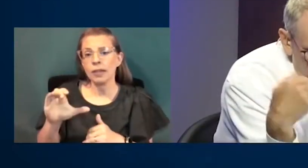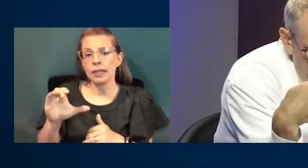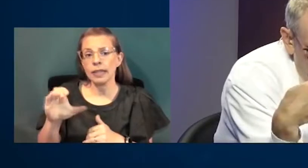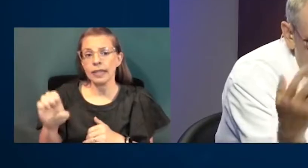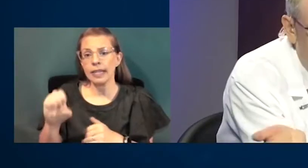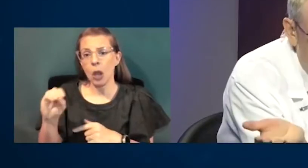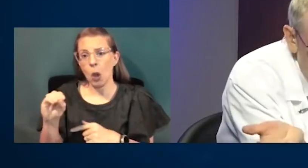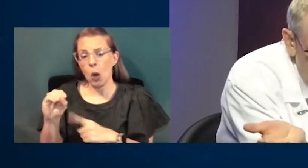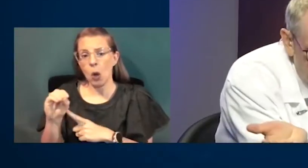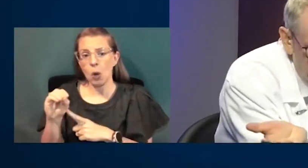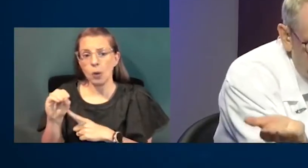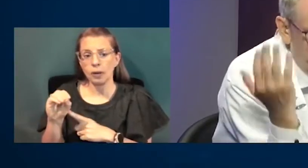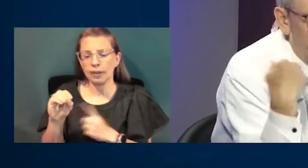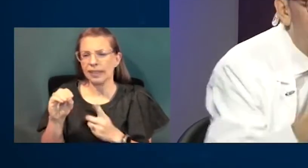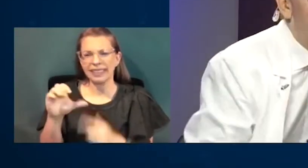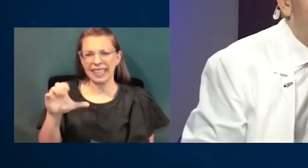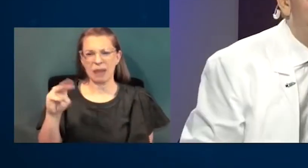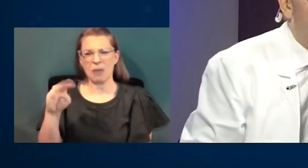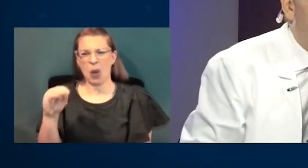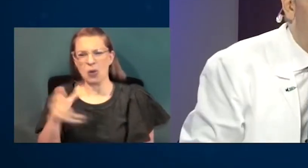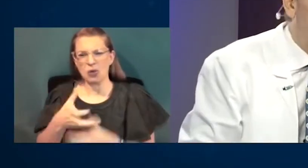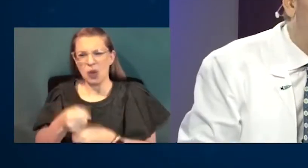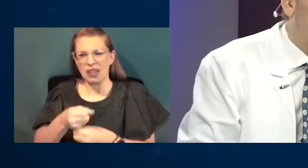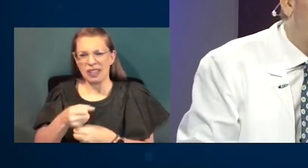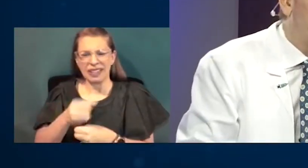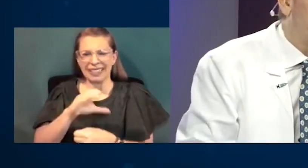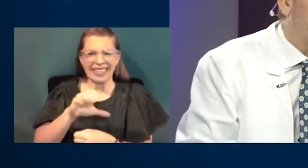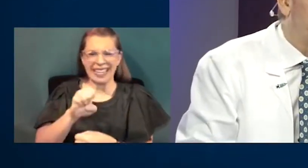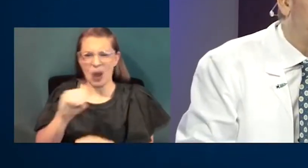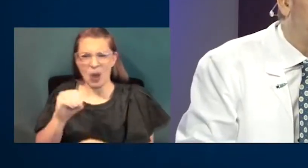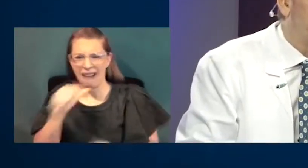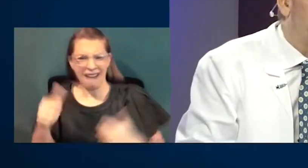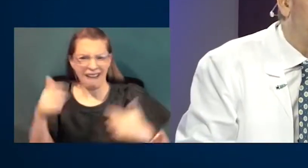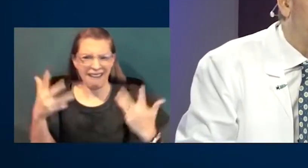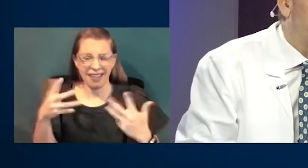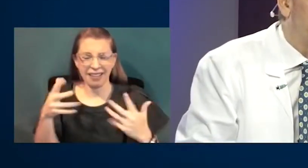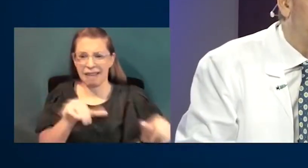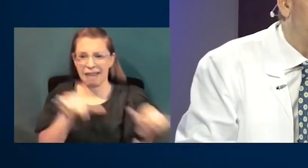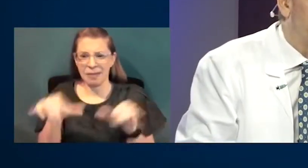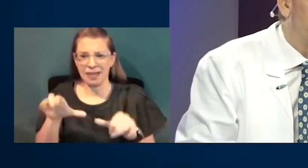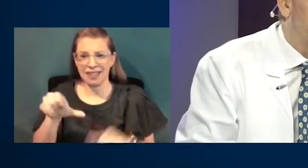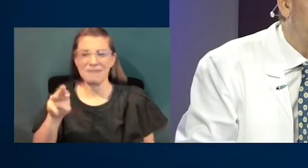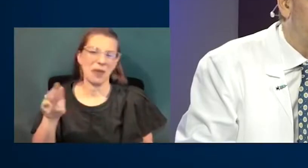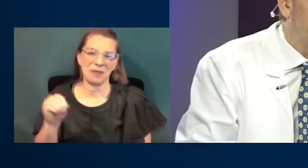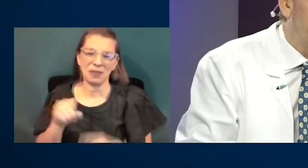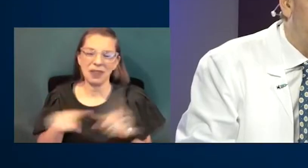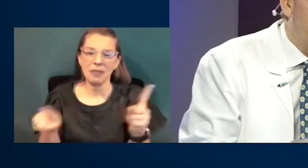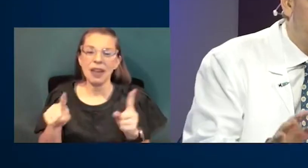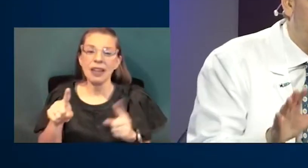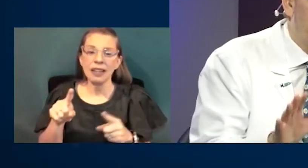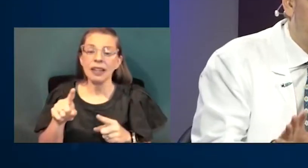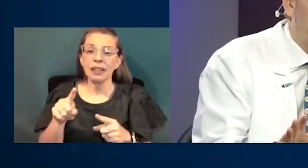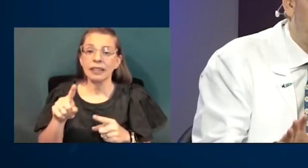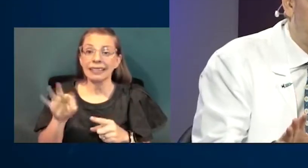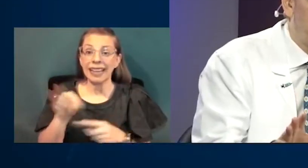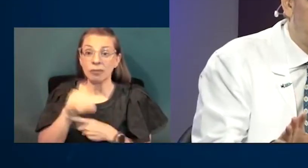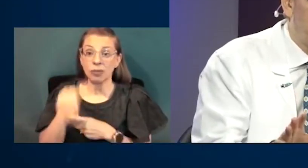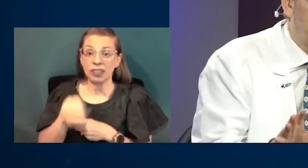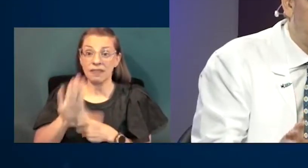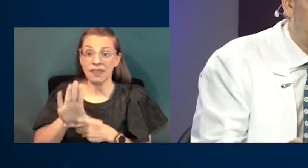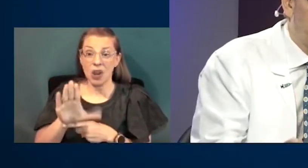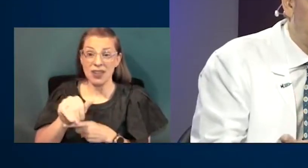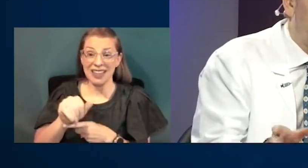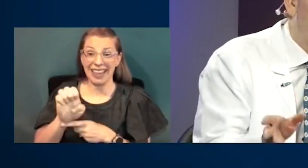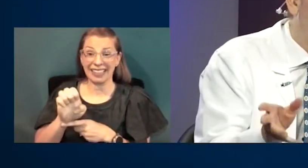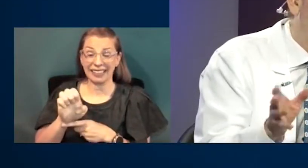like CMOs. Who trusts those people? Mm-hmm. But that as many as 90% of their cases have been the Delta variant. And so I think we just have to recognize